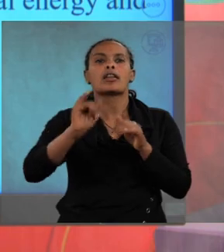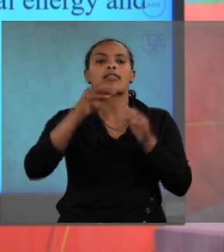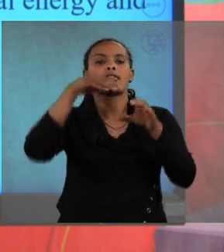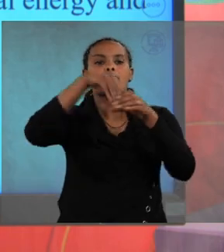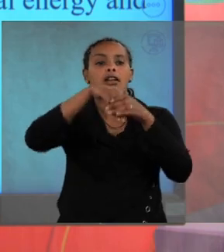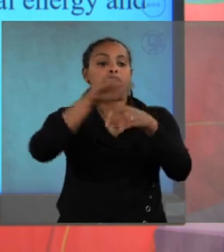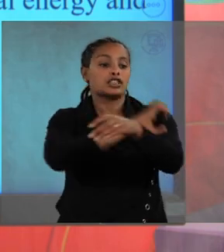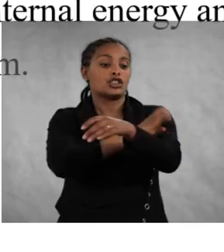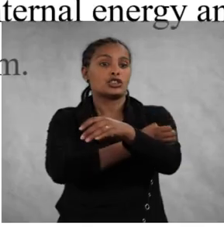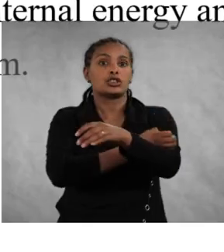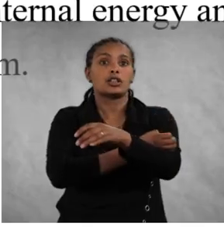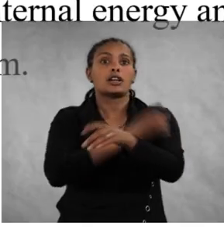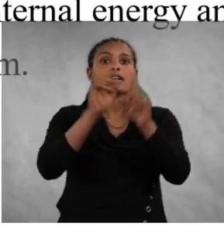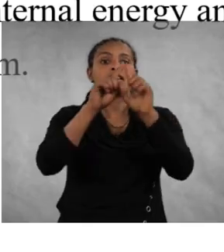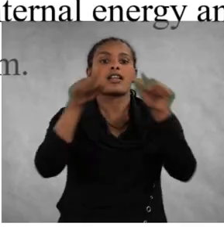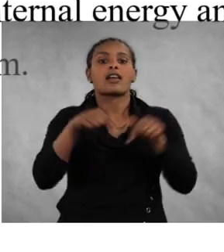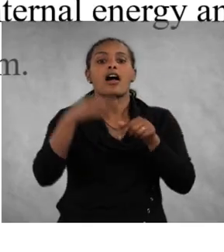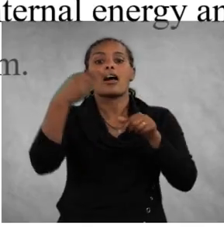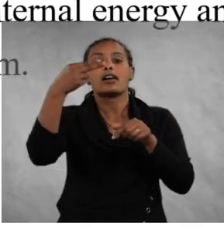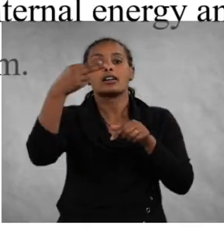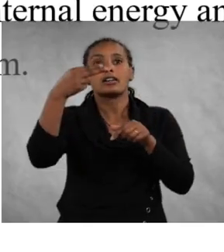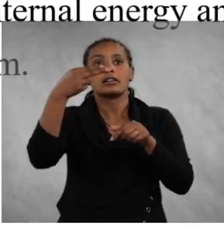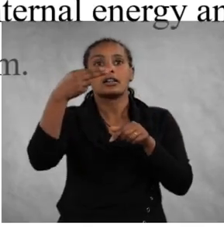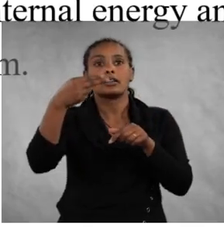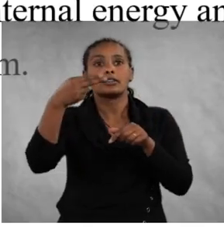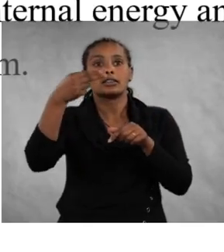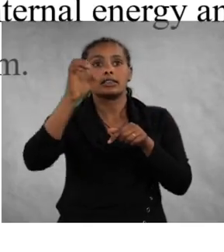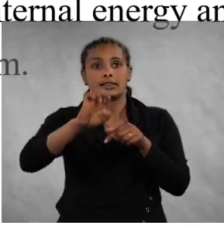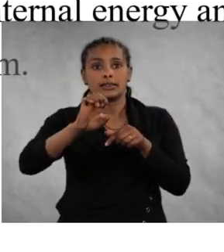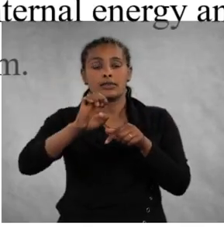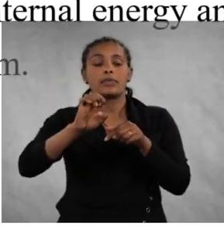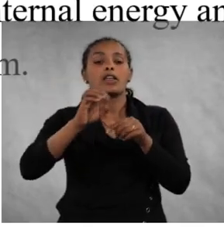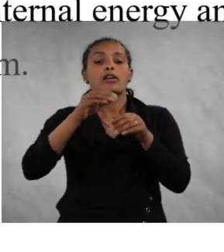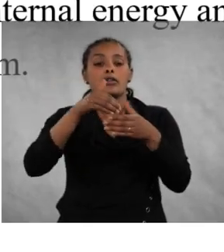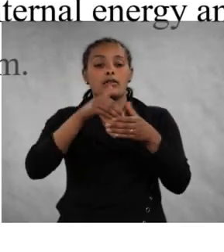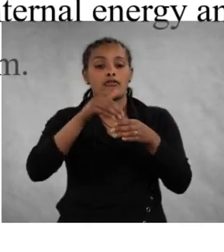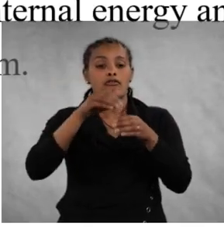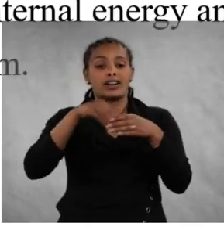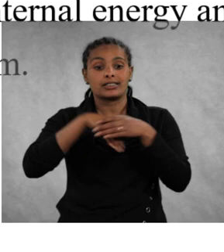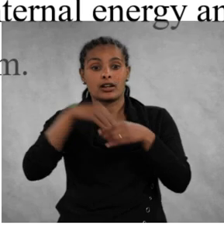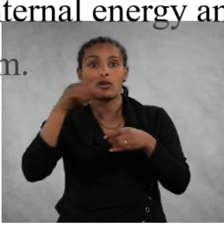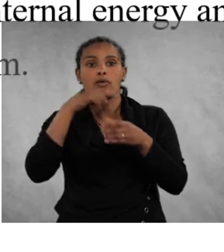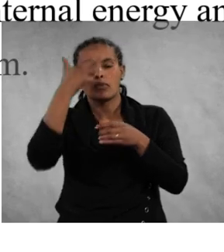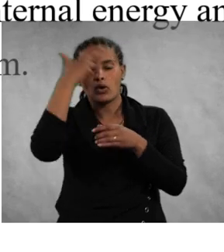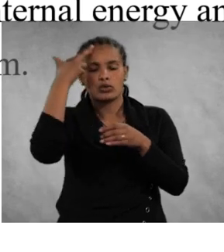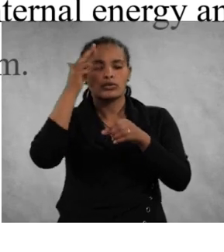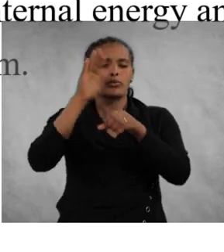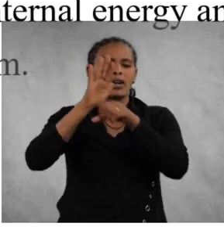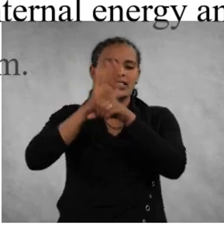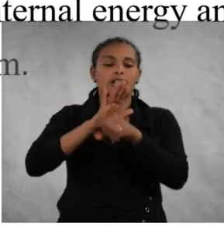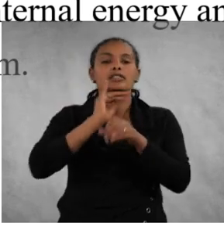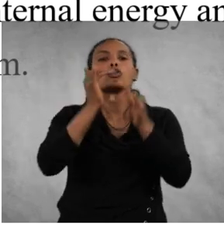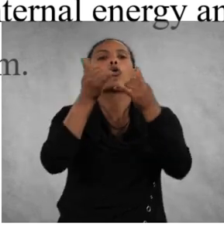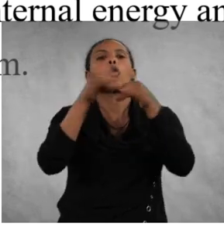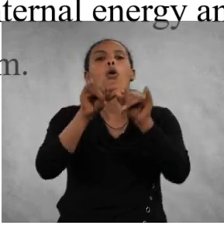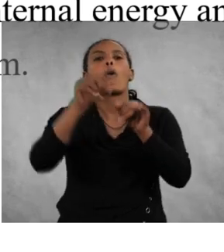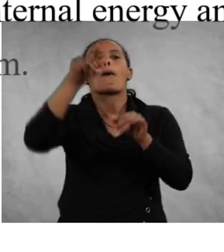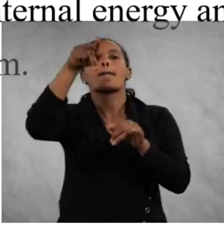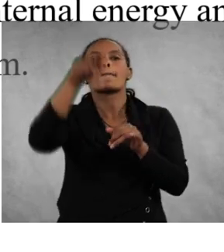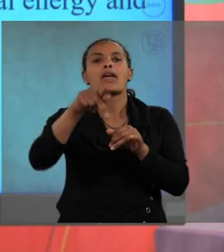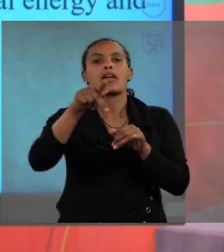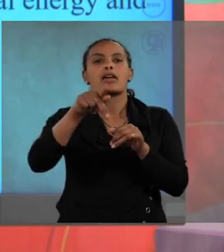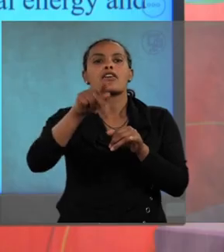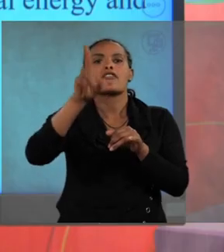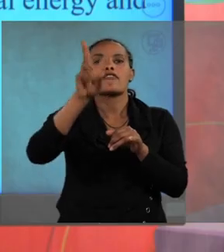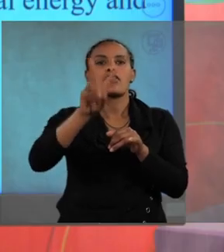energy delta E plus, you can factor out pressure because pressure is constant, P into V